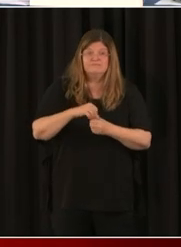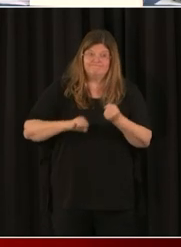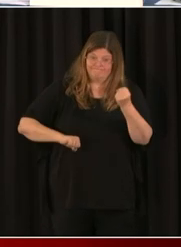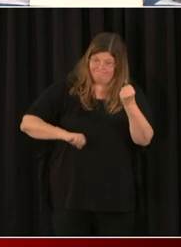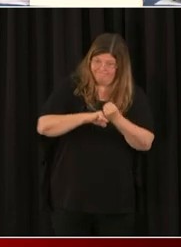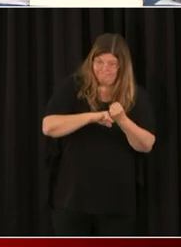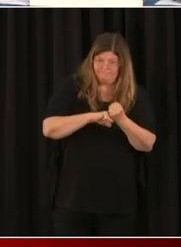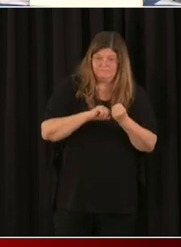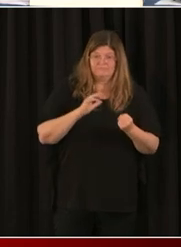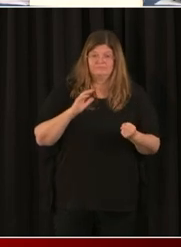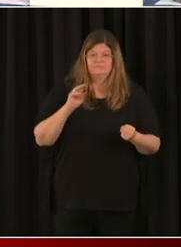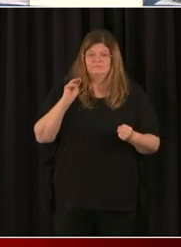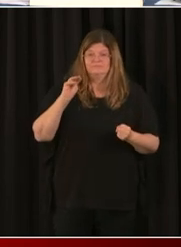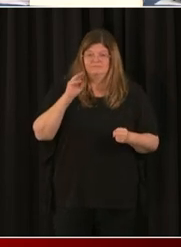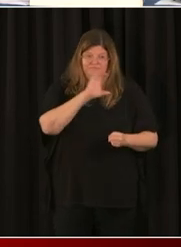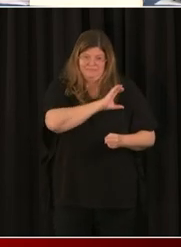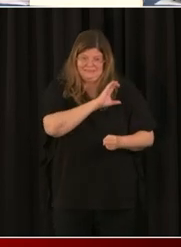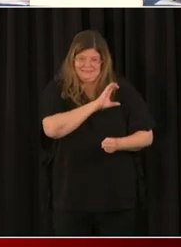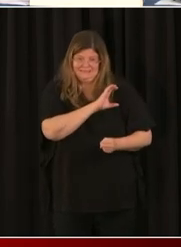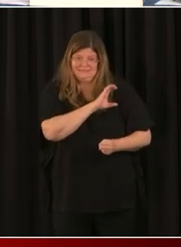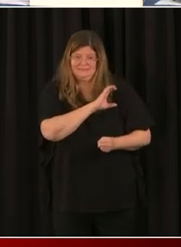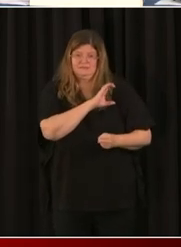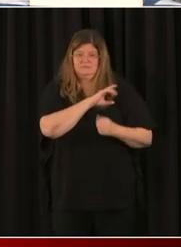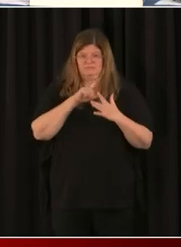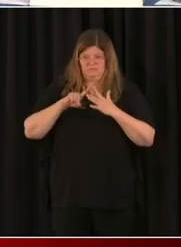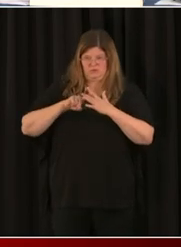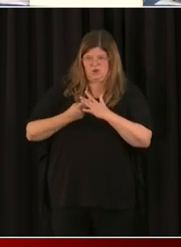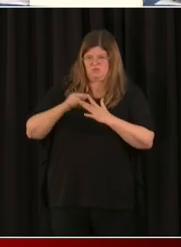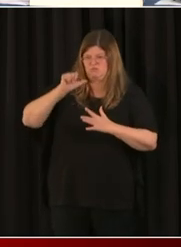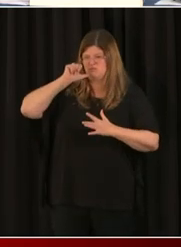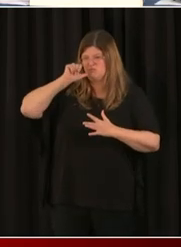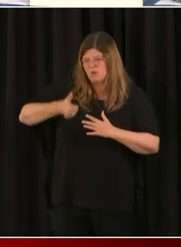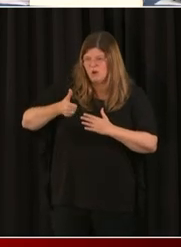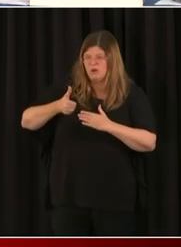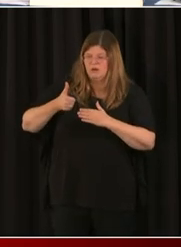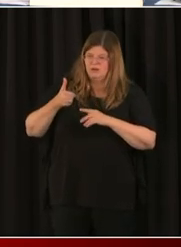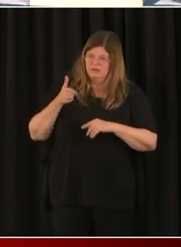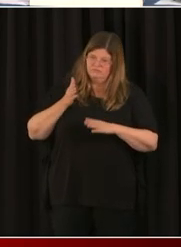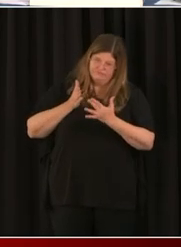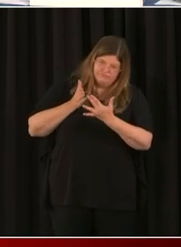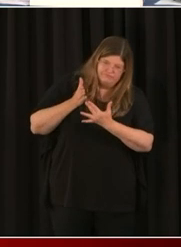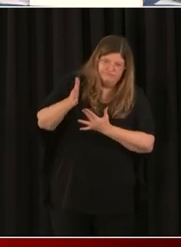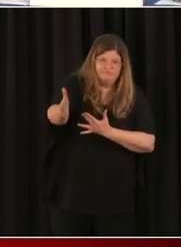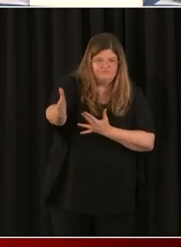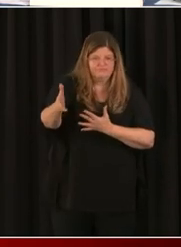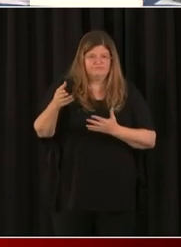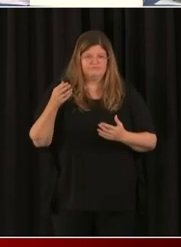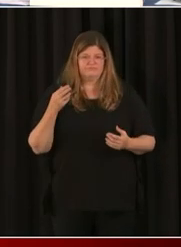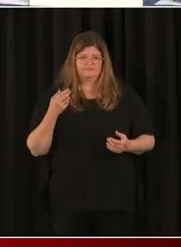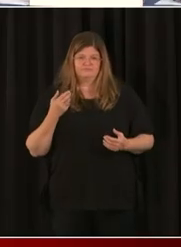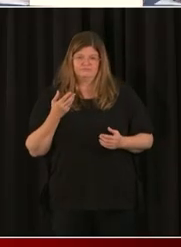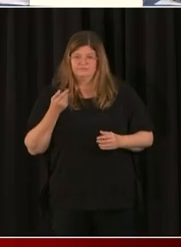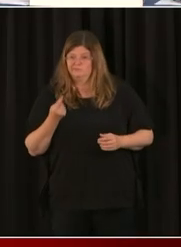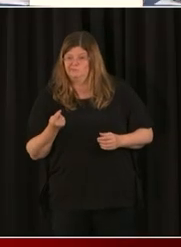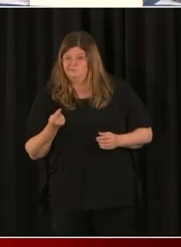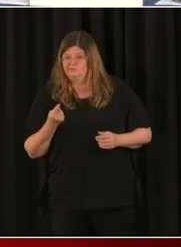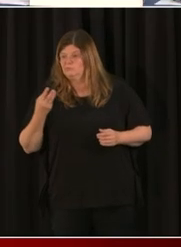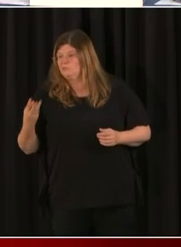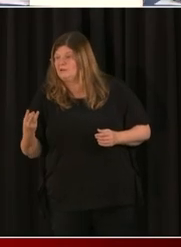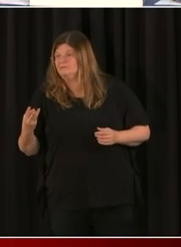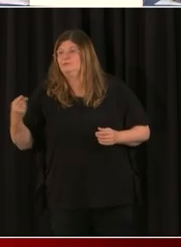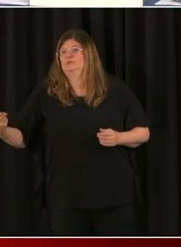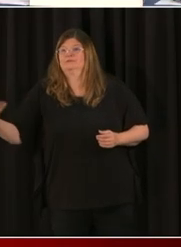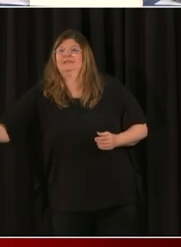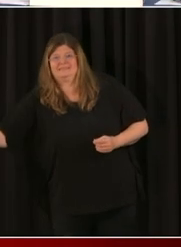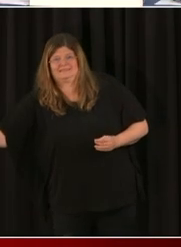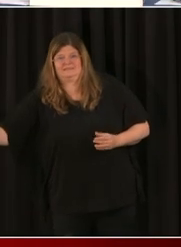assisting the Metropolitan Police Department beginning tomorrow through the event, throughout the life cycle of this event.